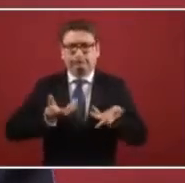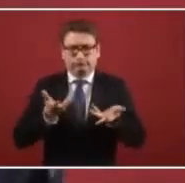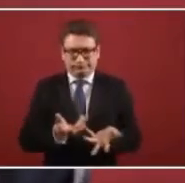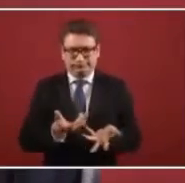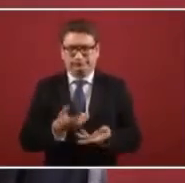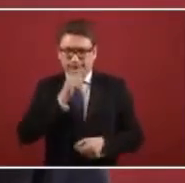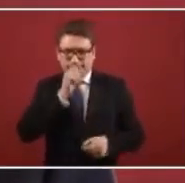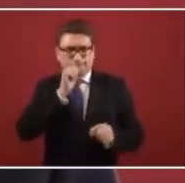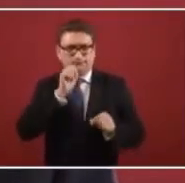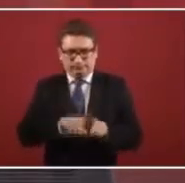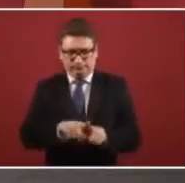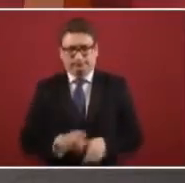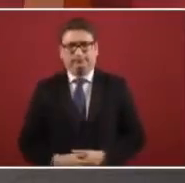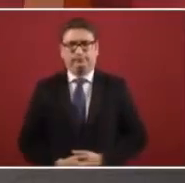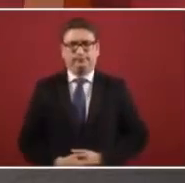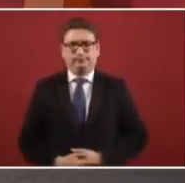also,